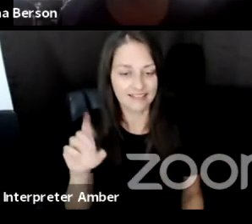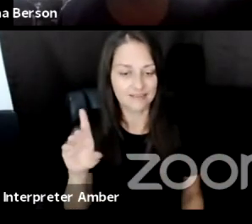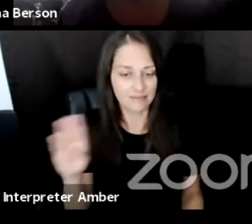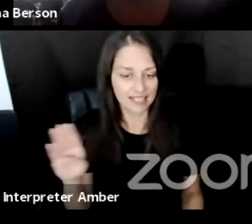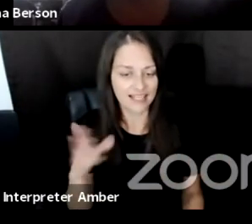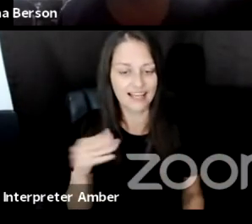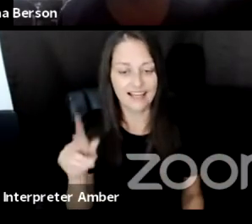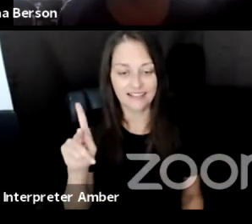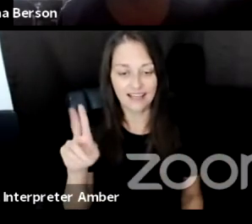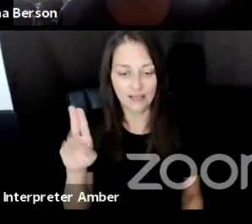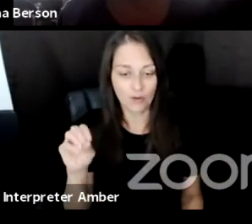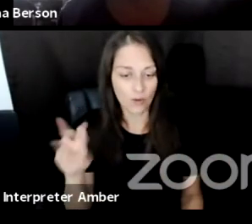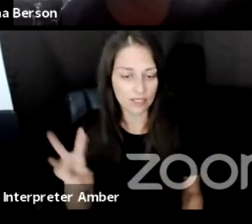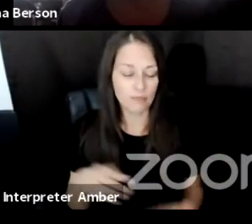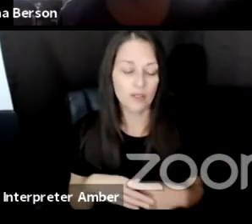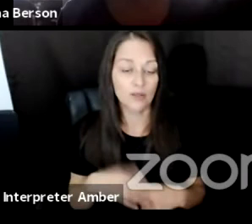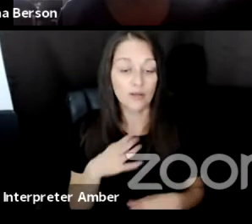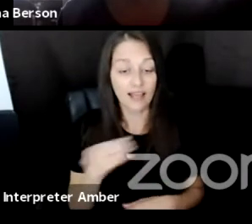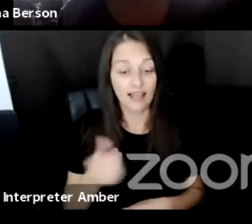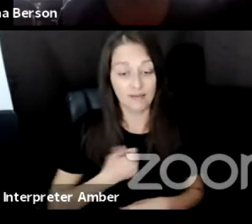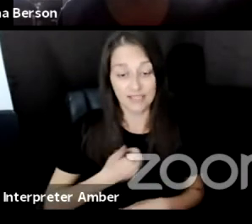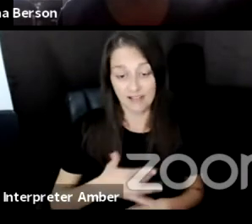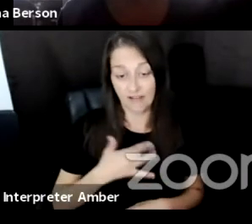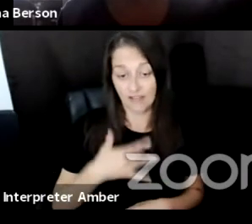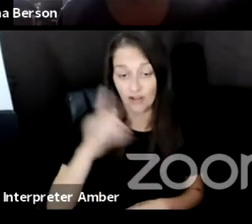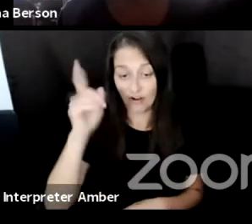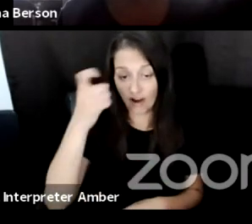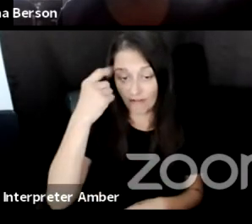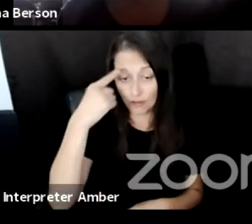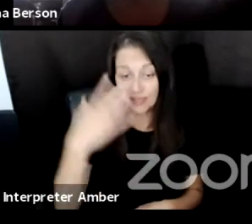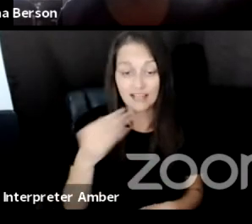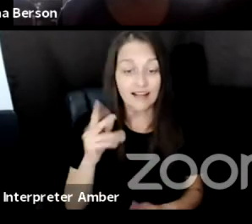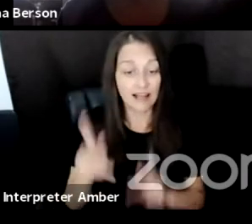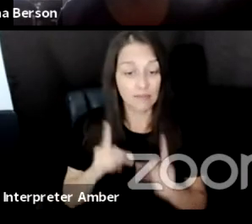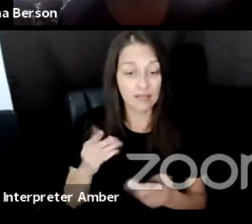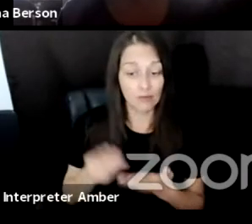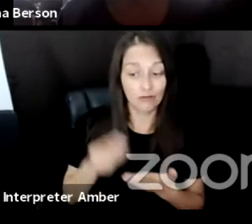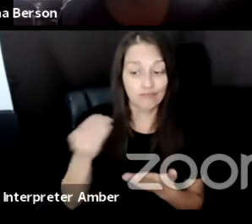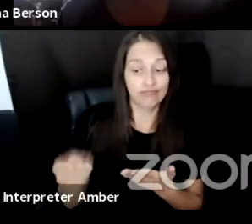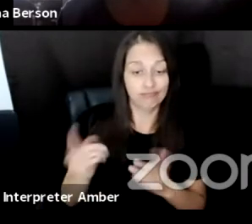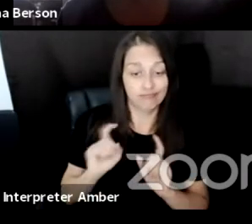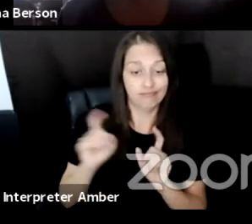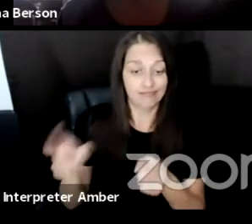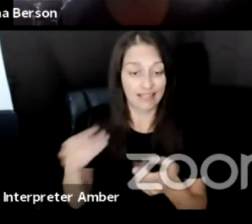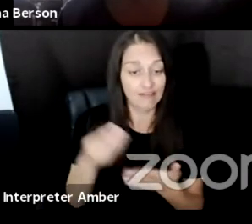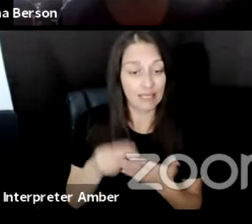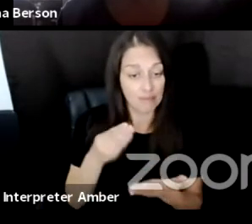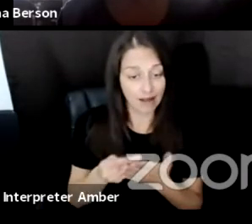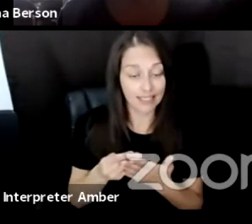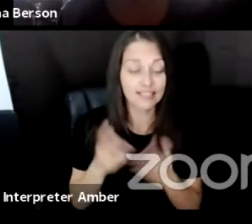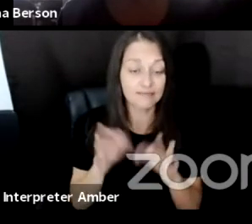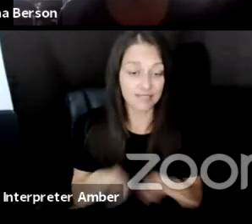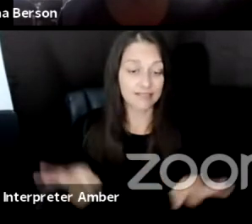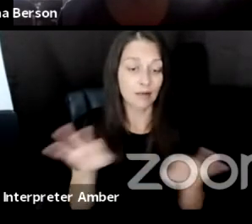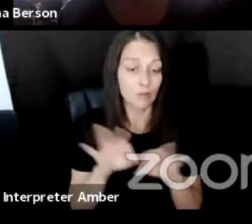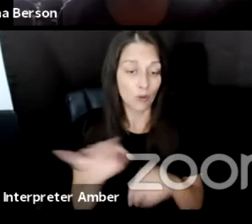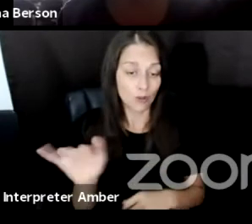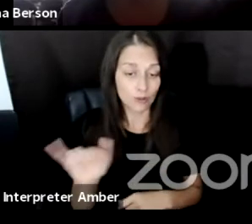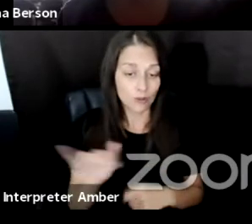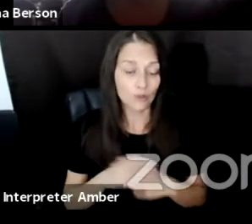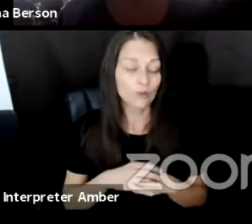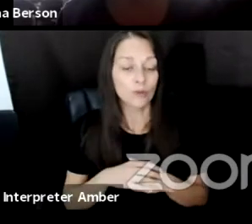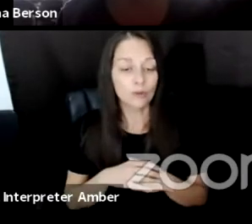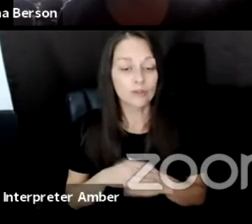think government and philanthropy do play a role. And, you know, what that looks like is a kind of new wave